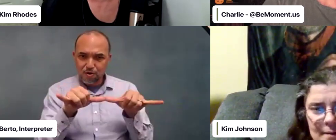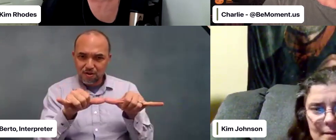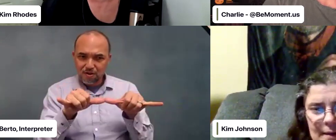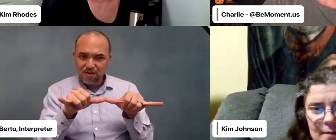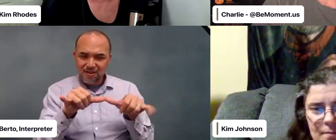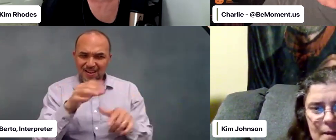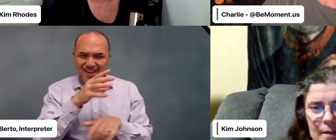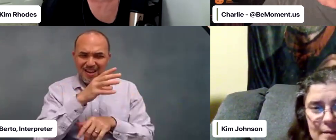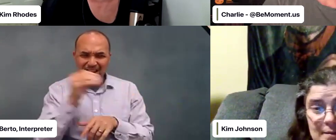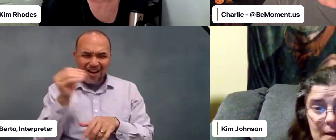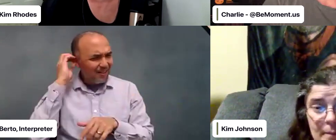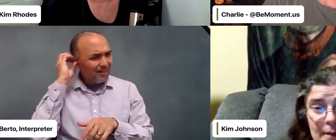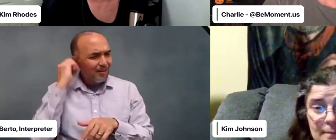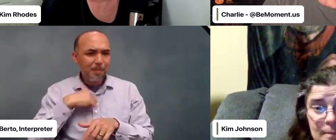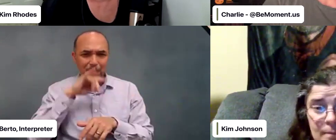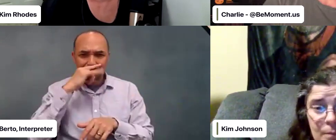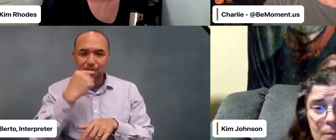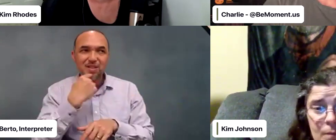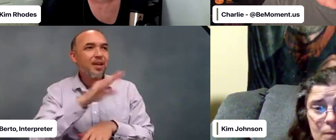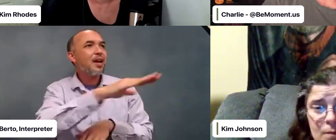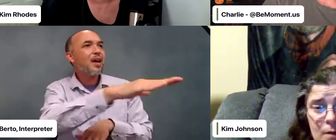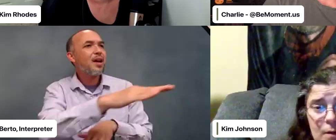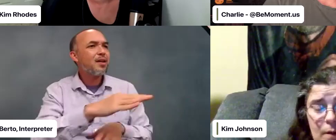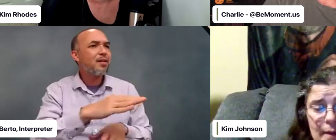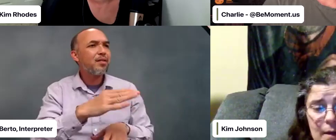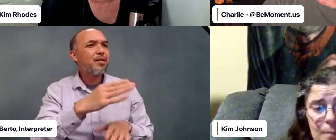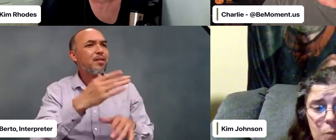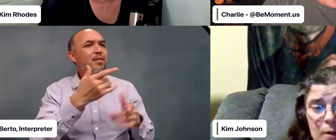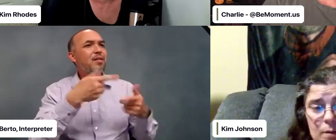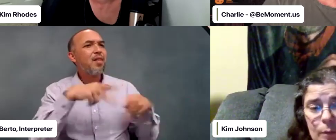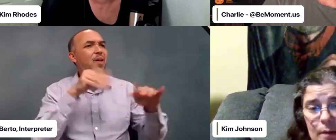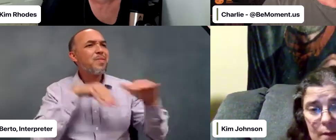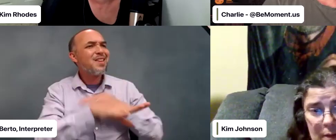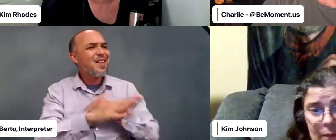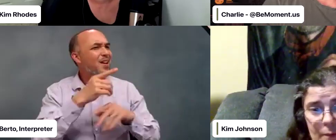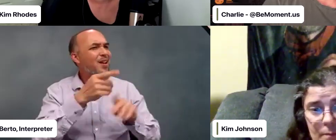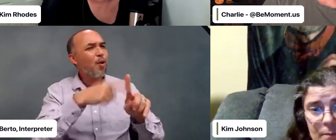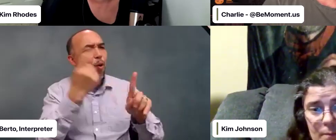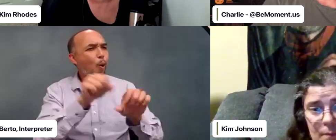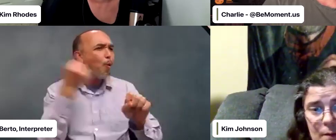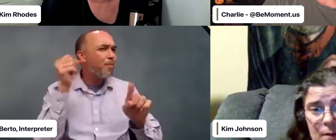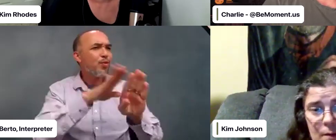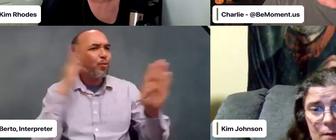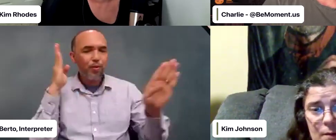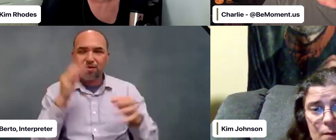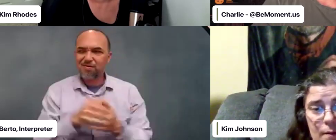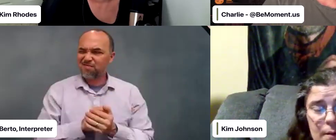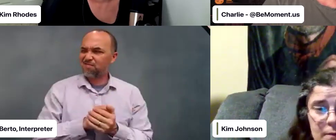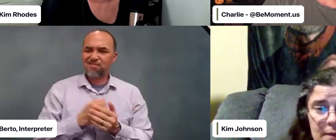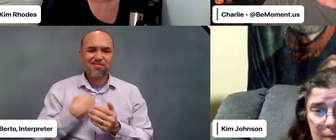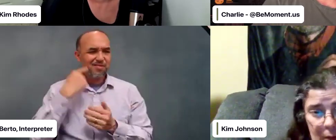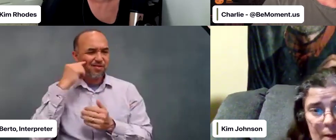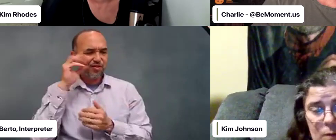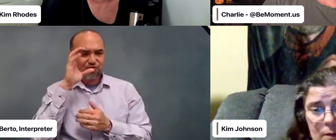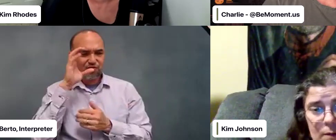kid does that. My kid likes to scare me. So I got up, walked all the way to the living room, then looked